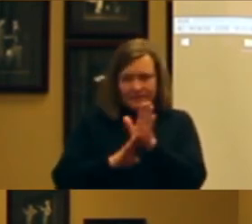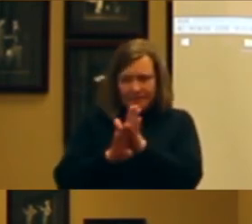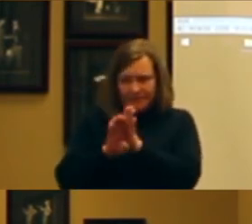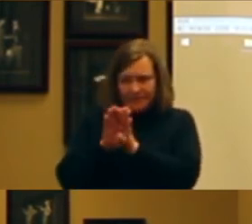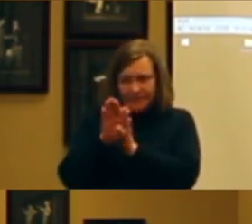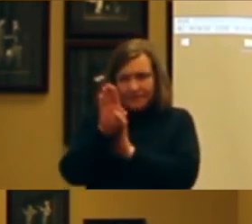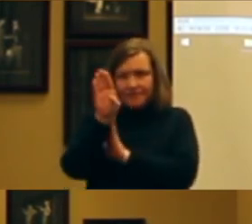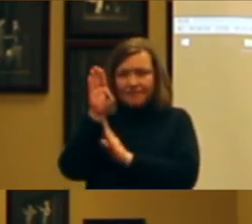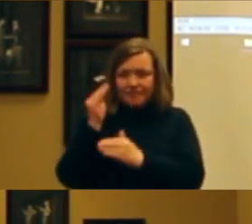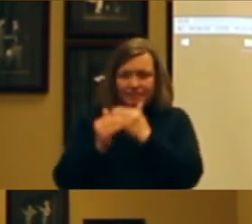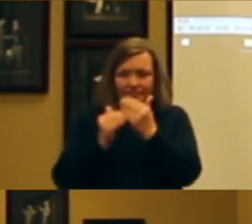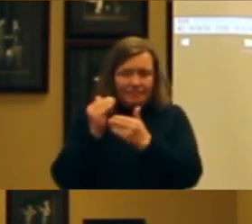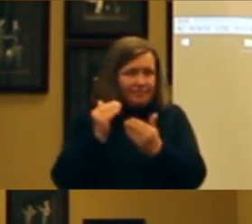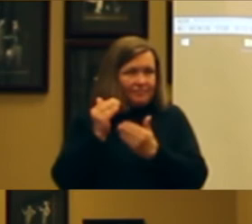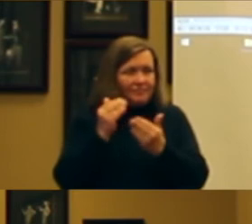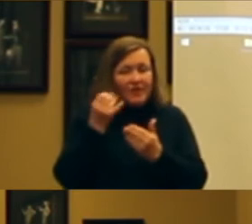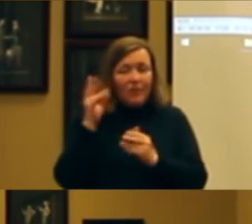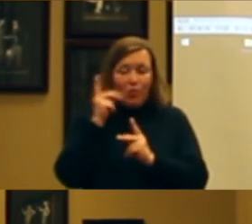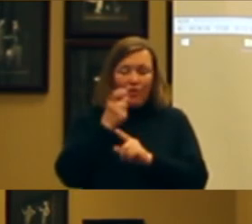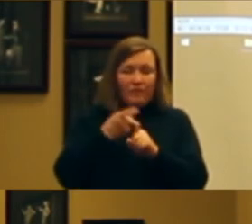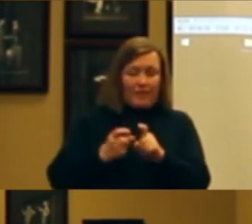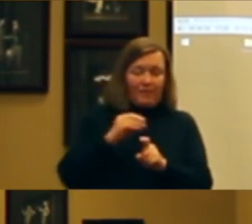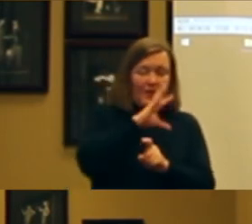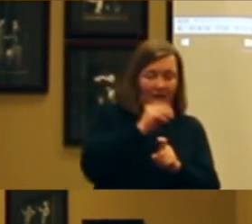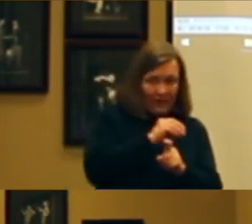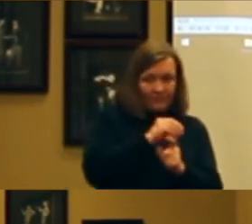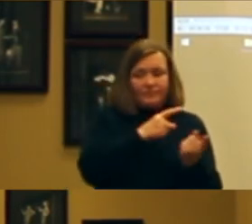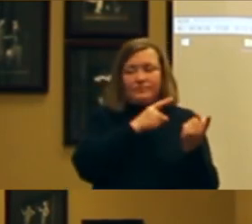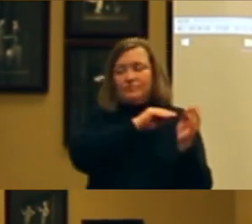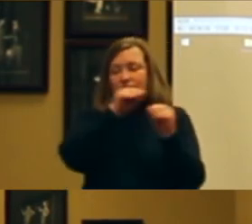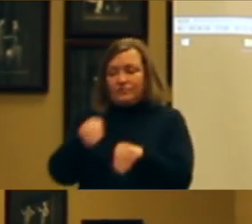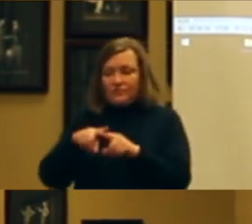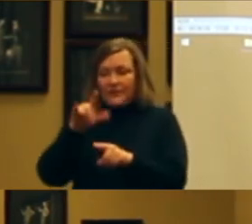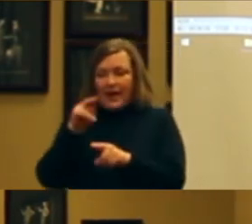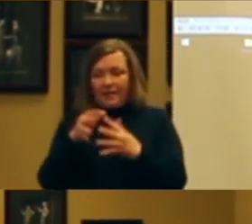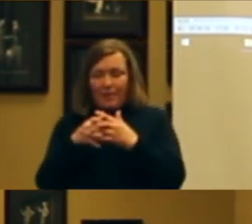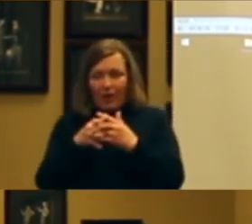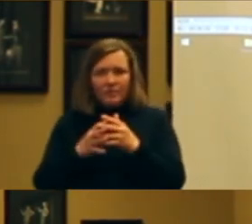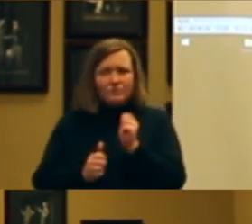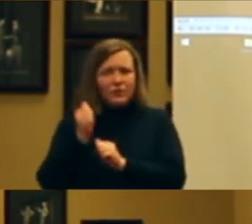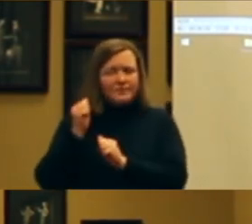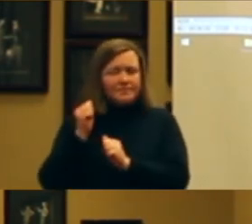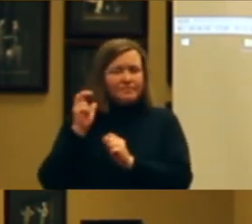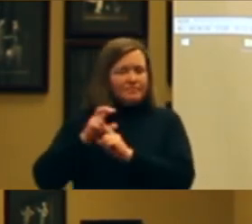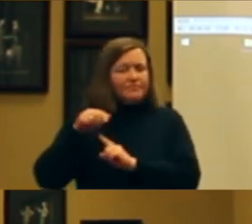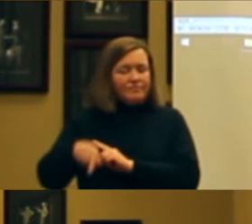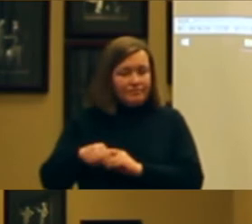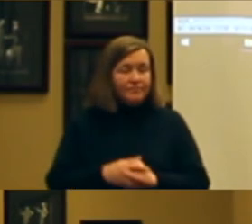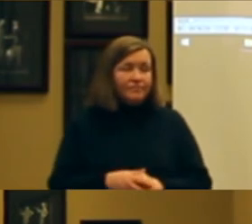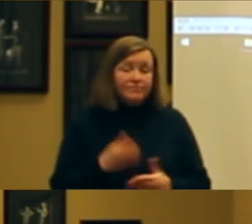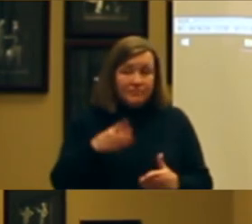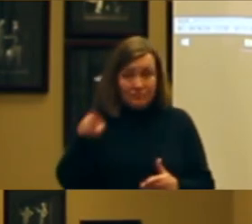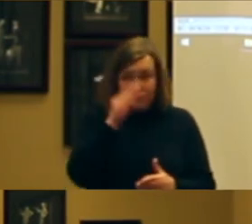and artists of African descent had taken place in Latin America. I don't know if you all know this,